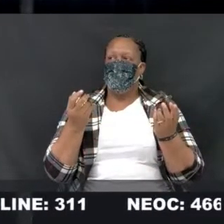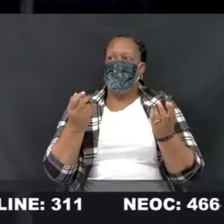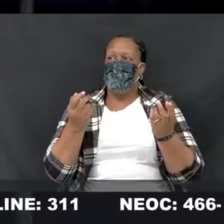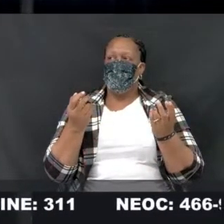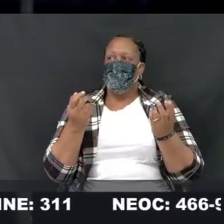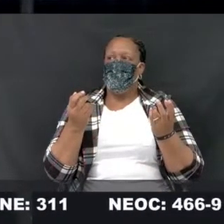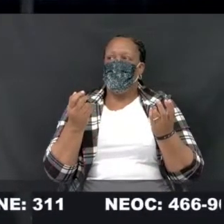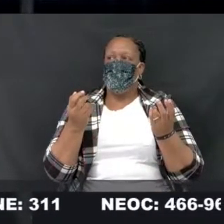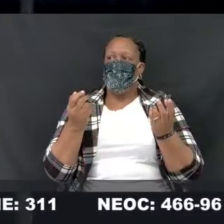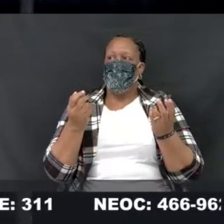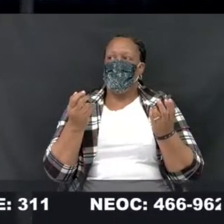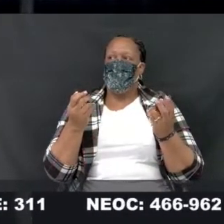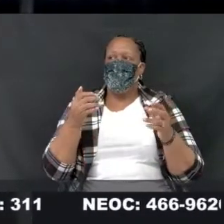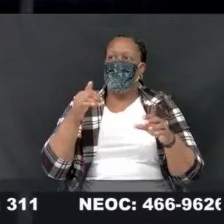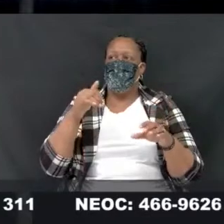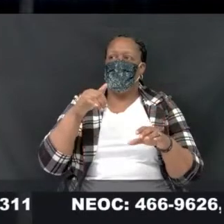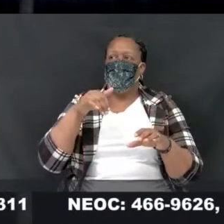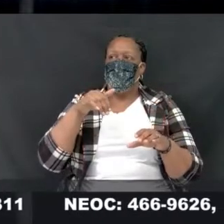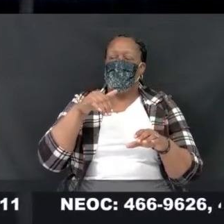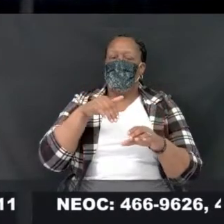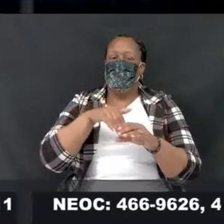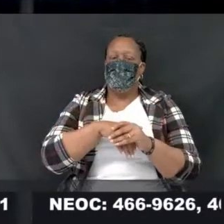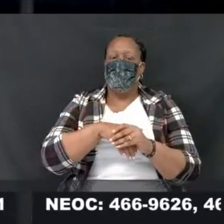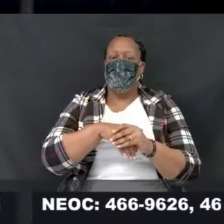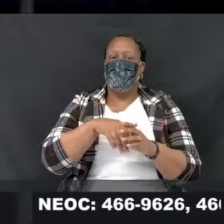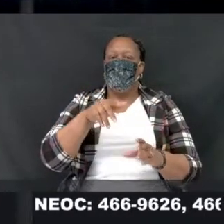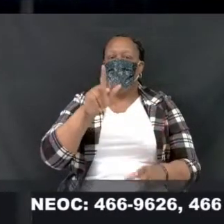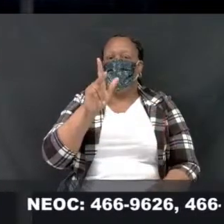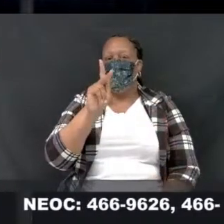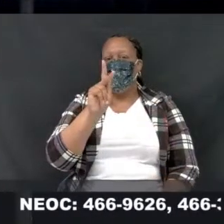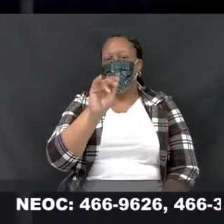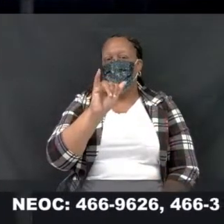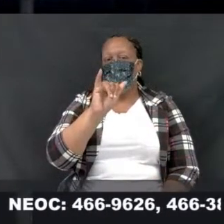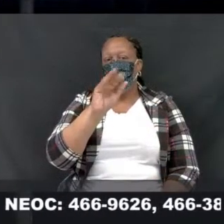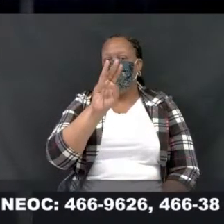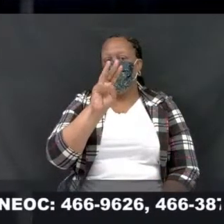at the Kim Collins Stadium.